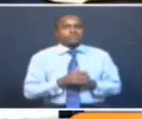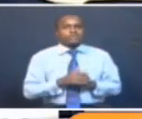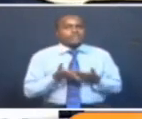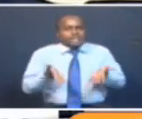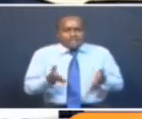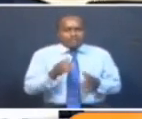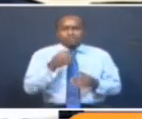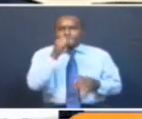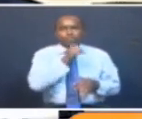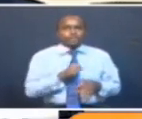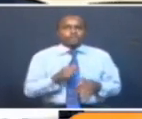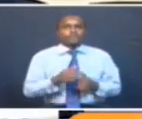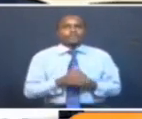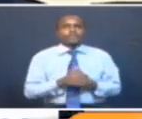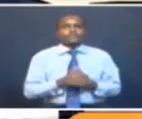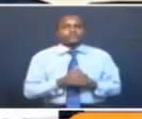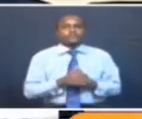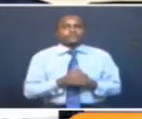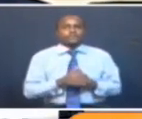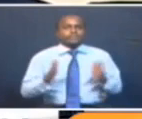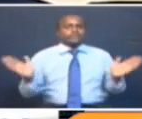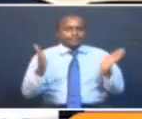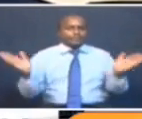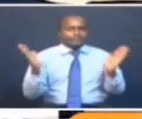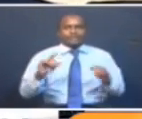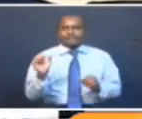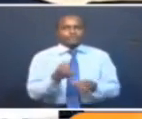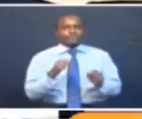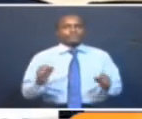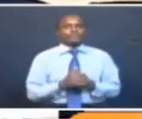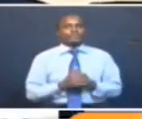must tell myself, hey, come on, man, can't do it.